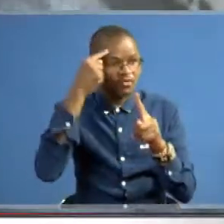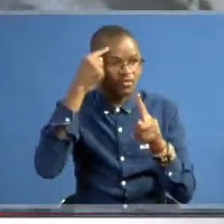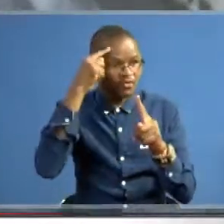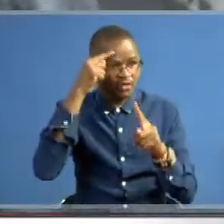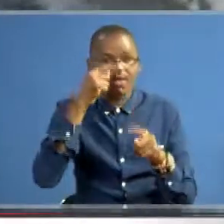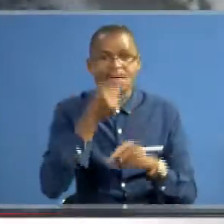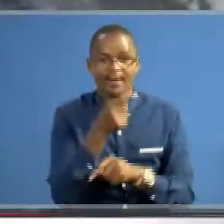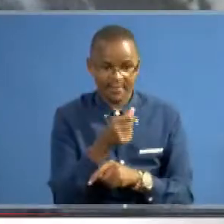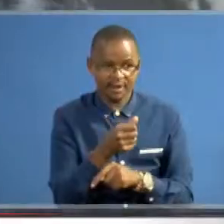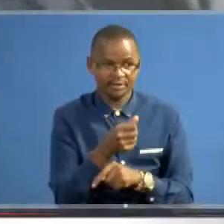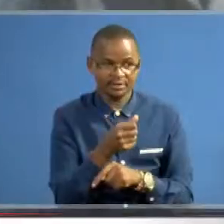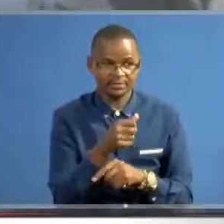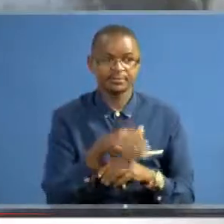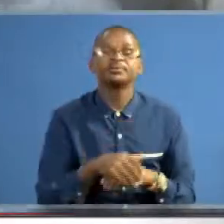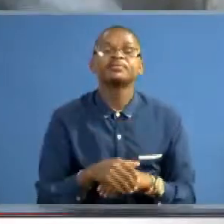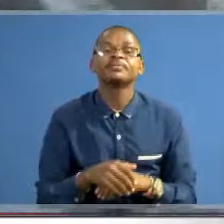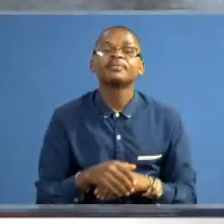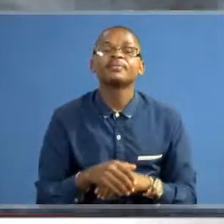their money.